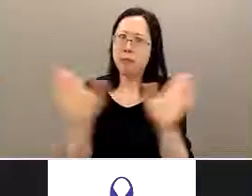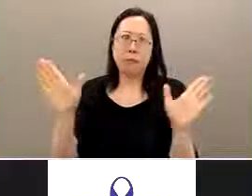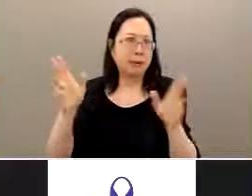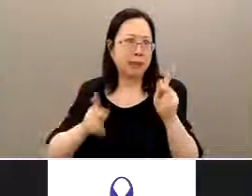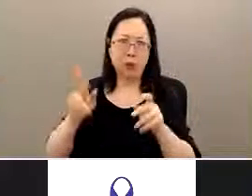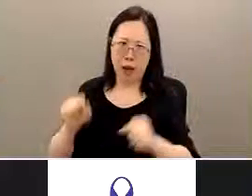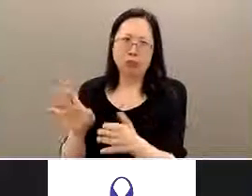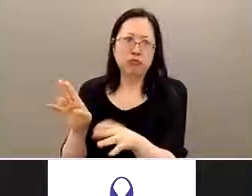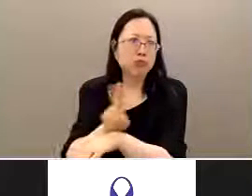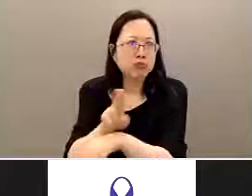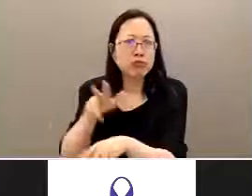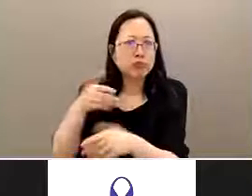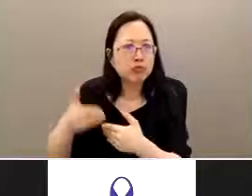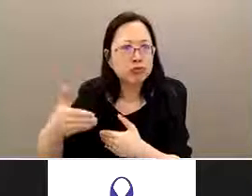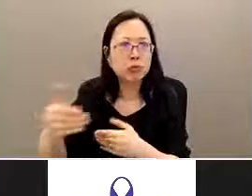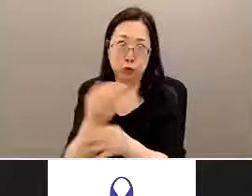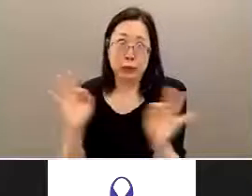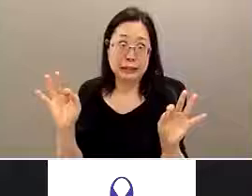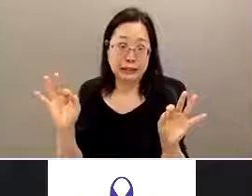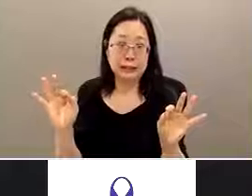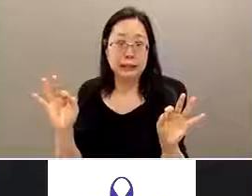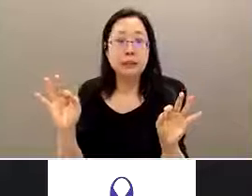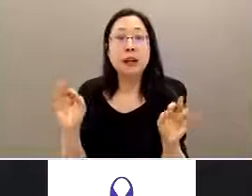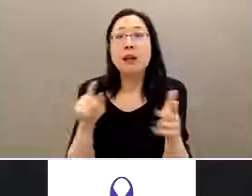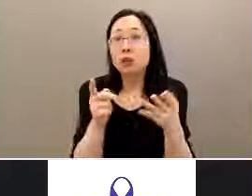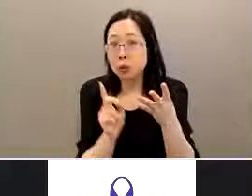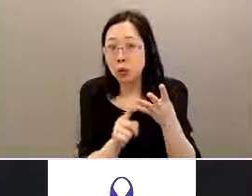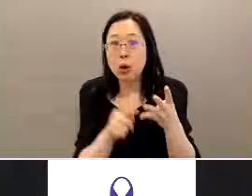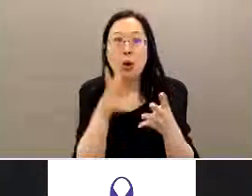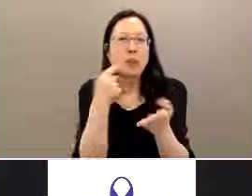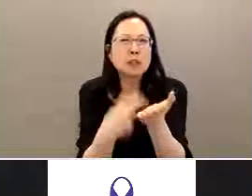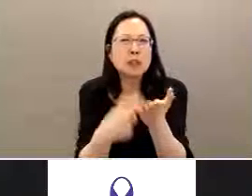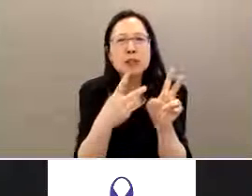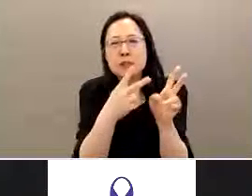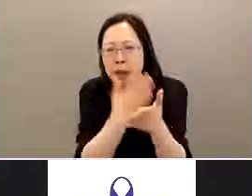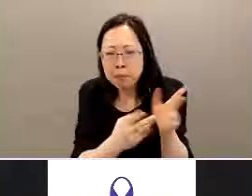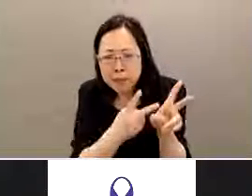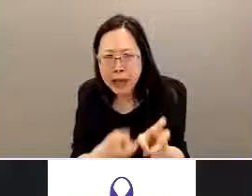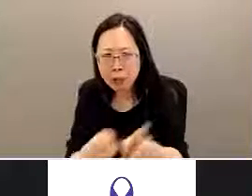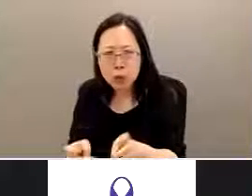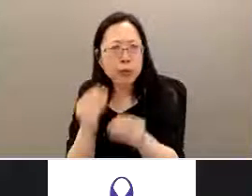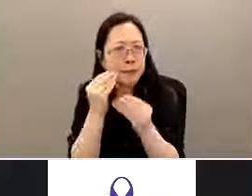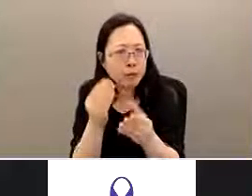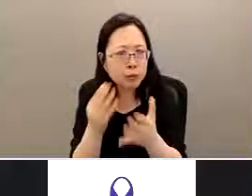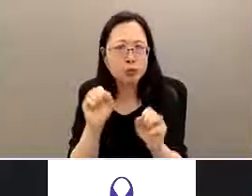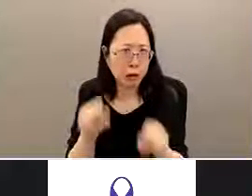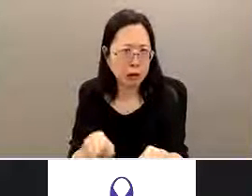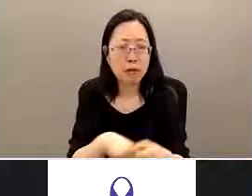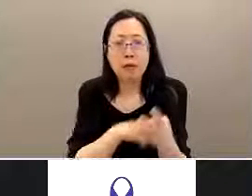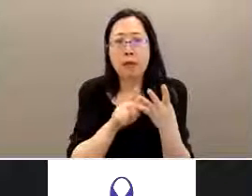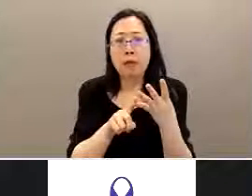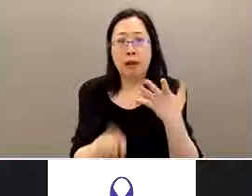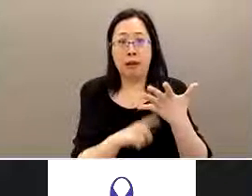charge. And I'll be talking about some of the downloads. And I will also be talking